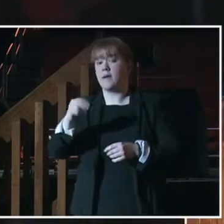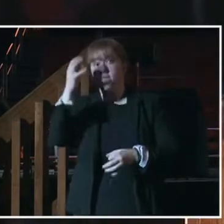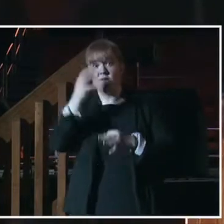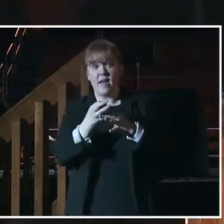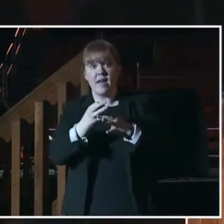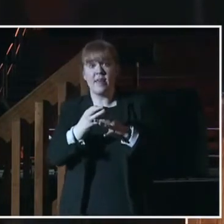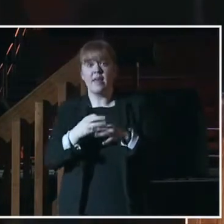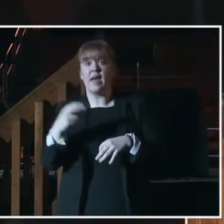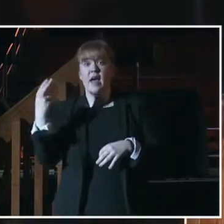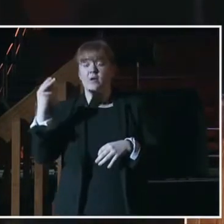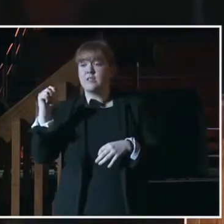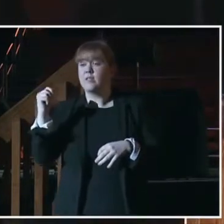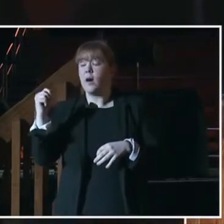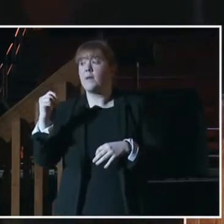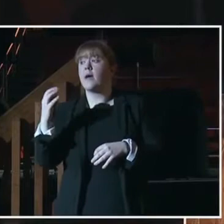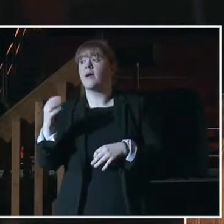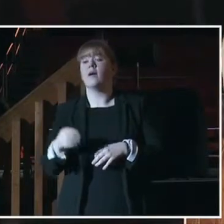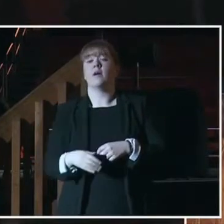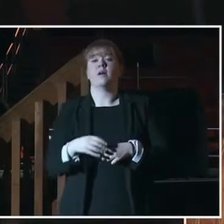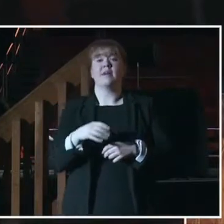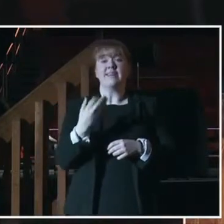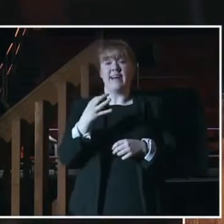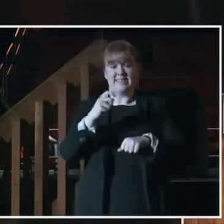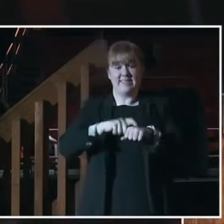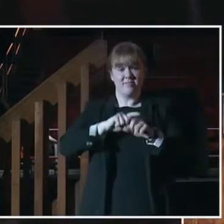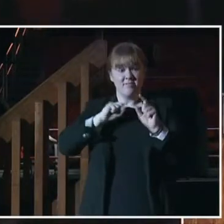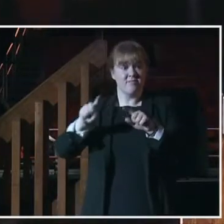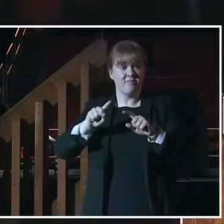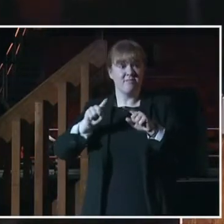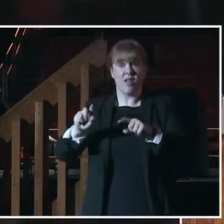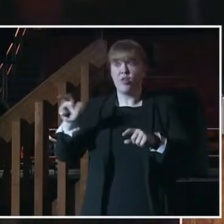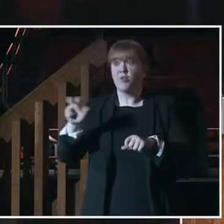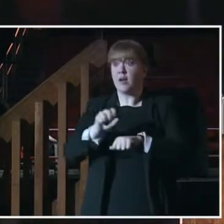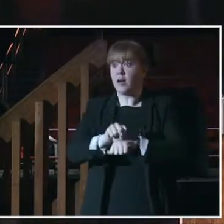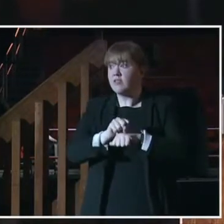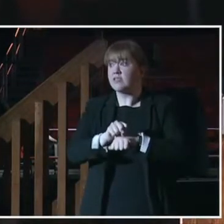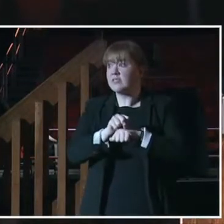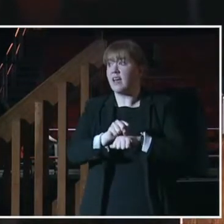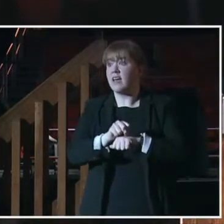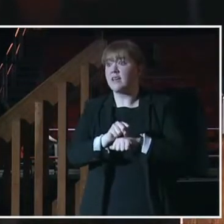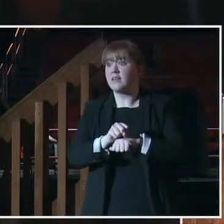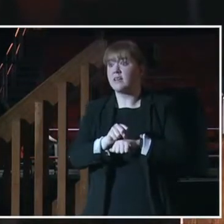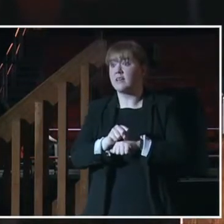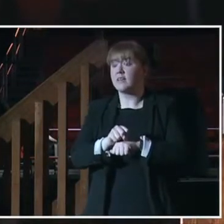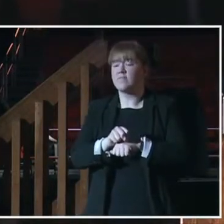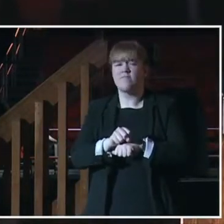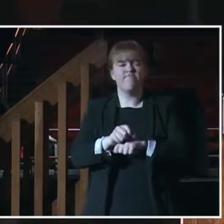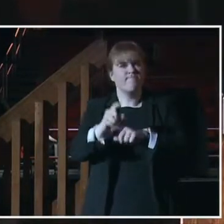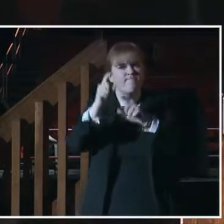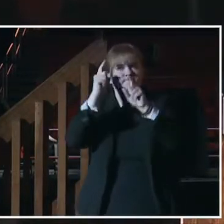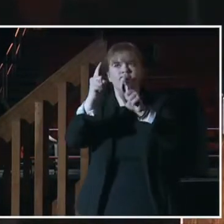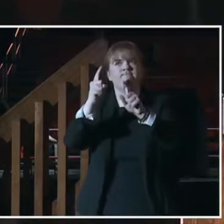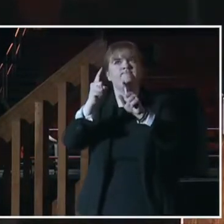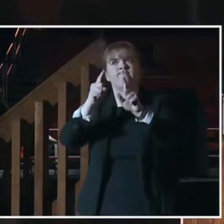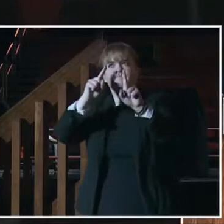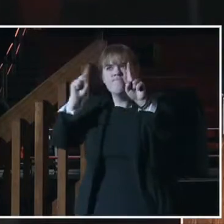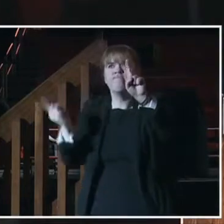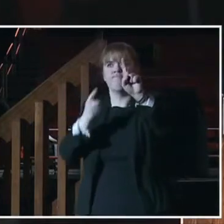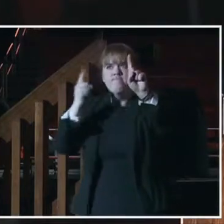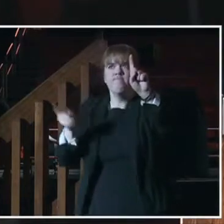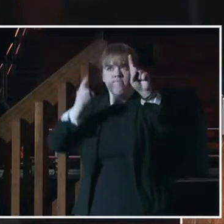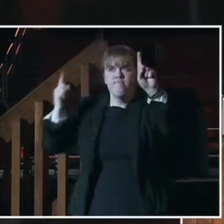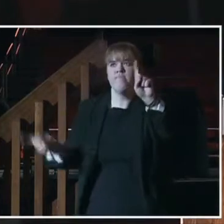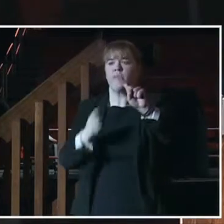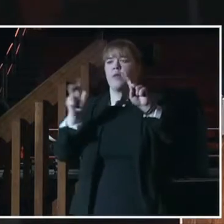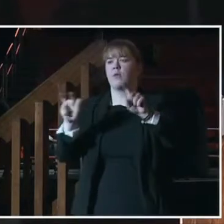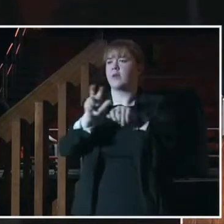Harriet Tubman went back 19 times to get 300 slaves, keeping her eyes on the prize. 300 slaves.